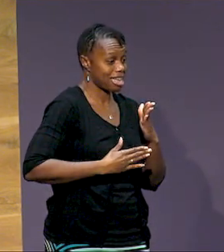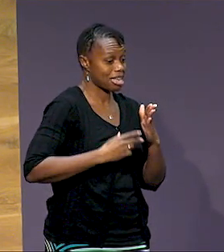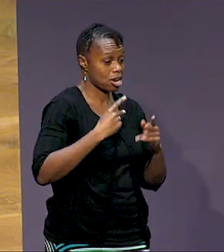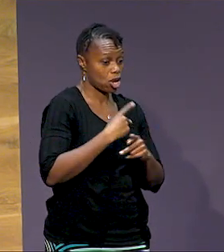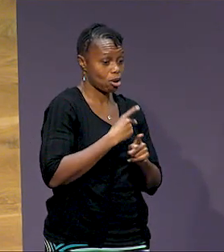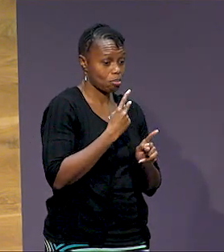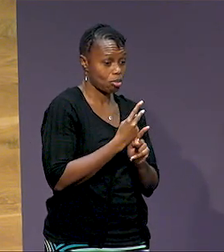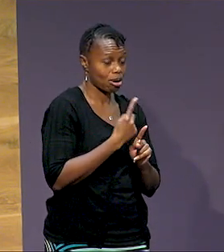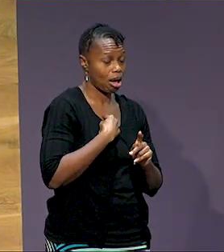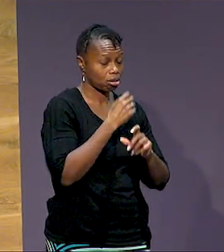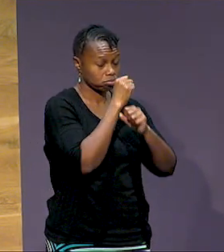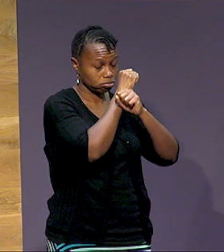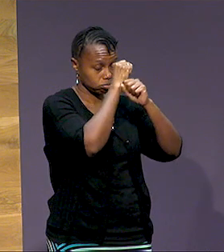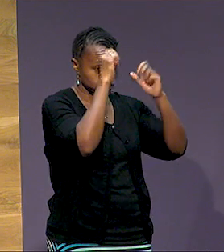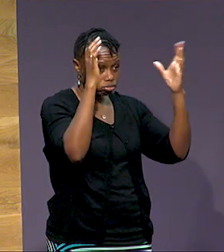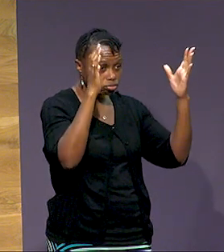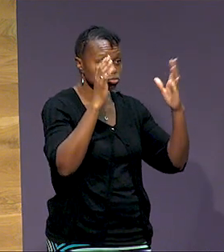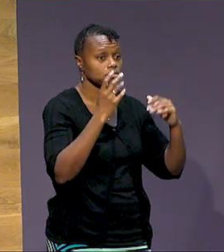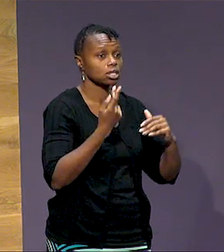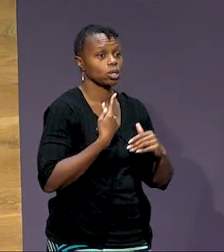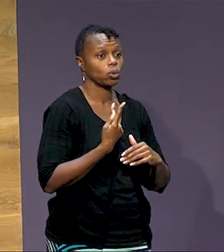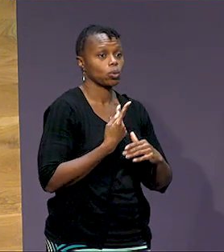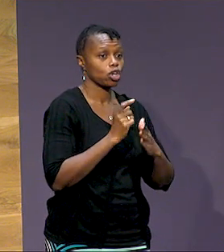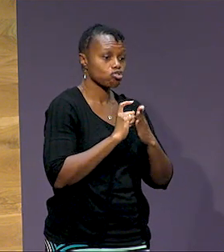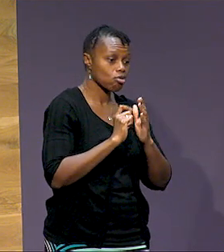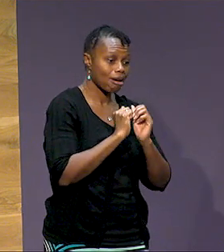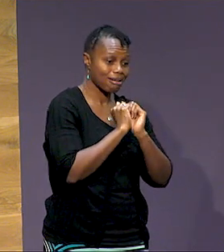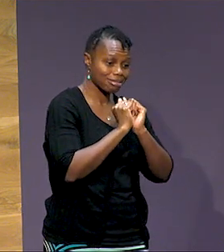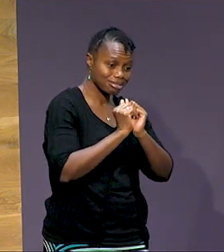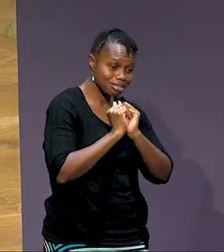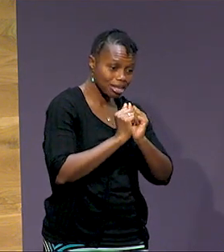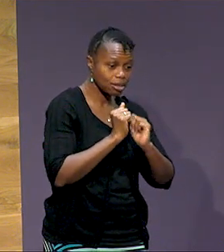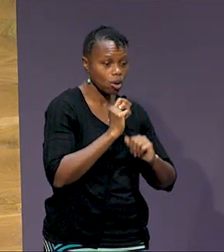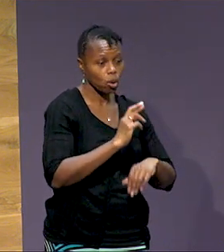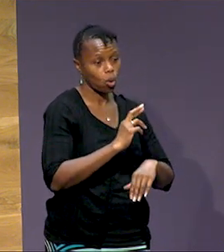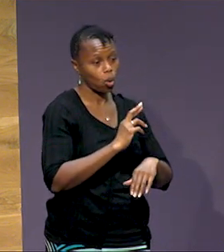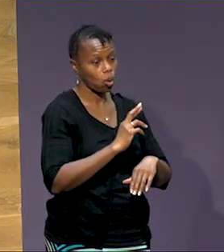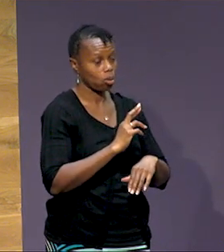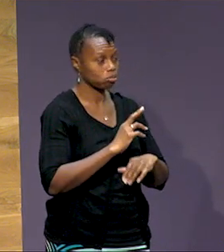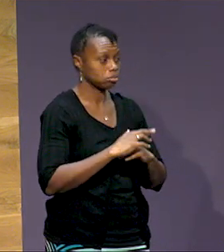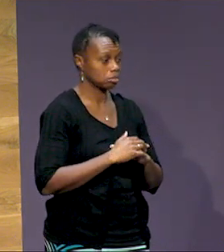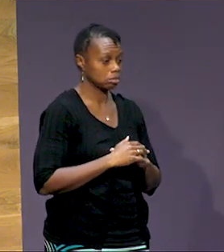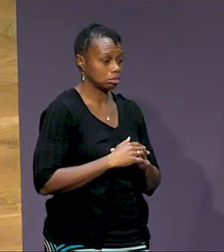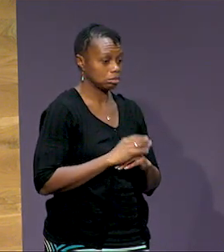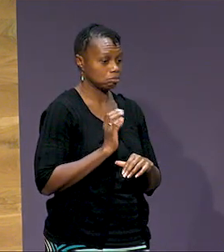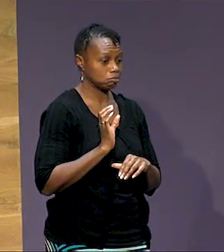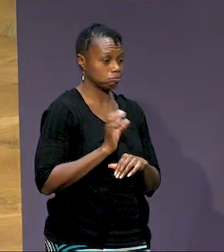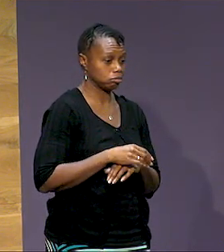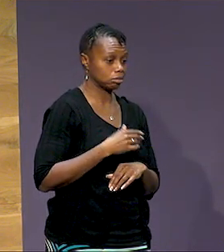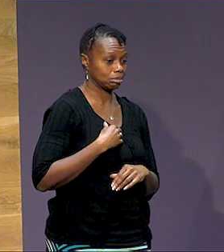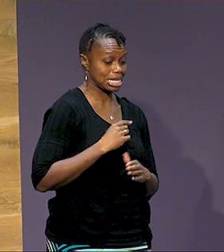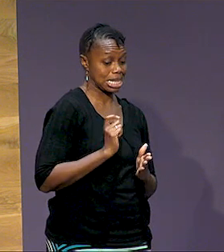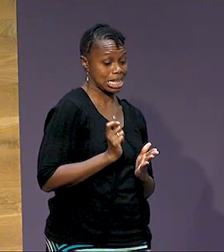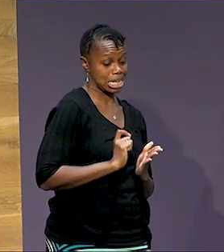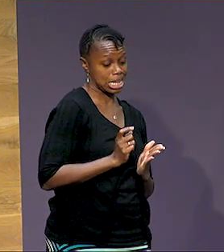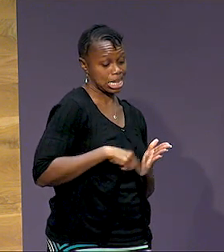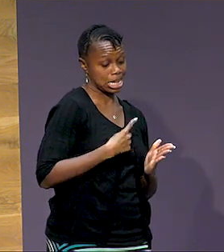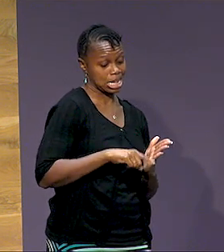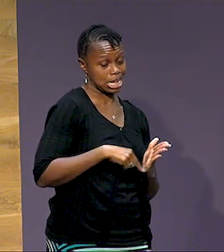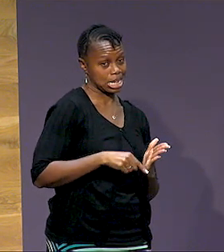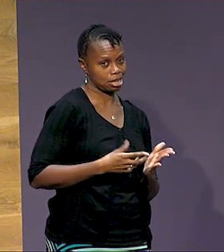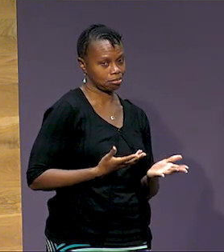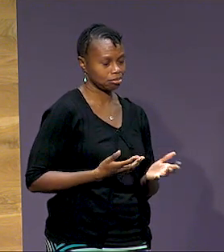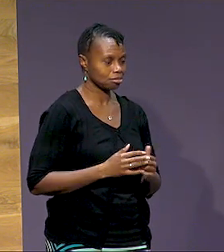being the thing that we arrive at, either collaboratively or by force of my own editorial pen. And I think the